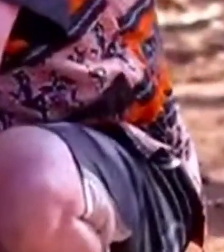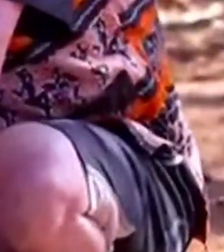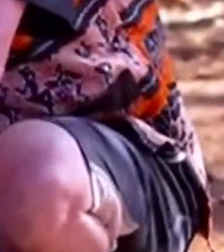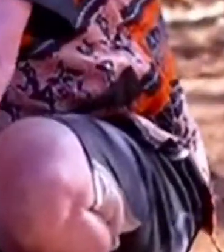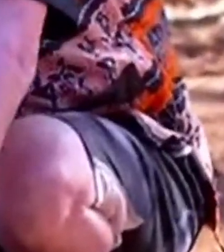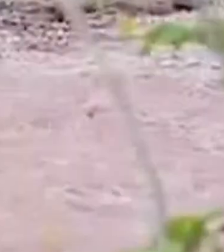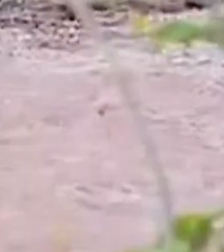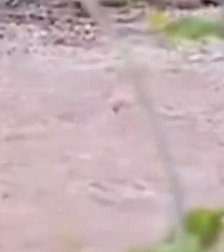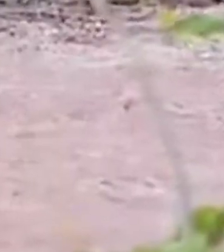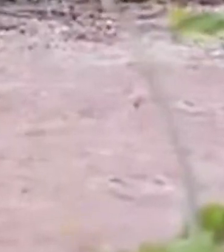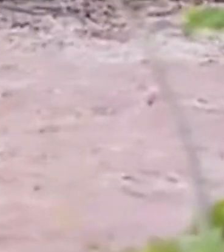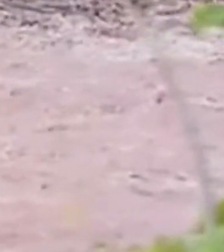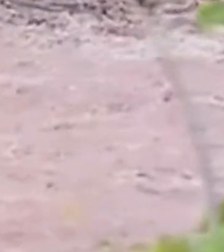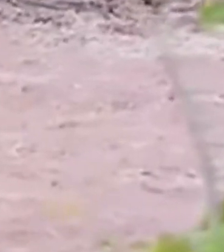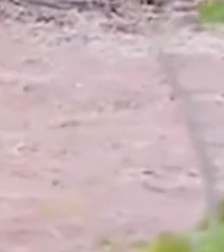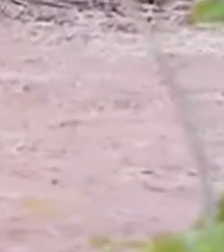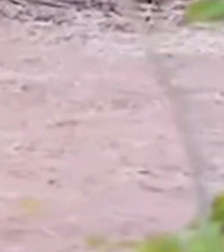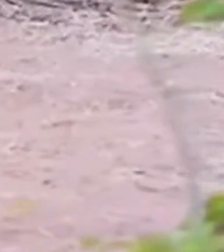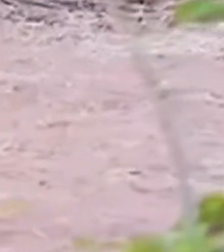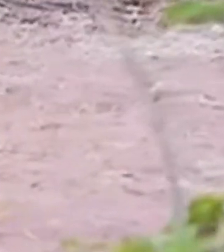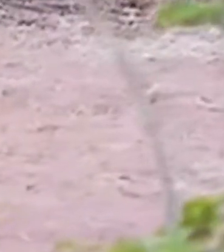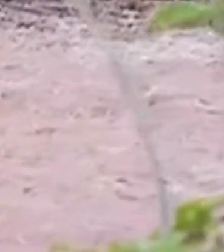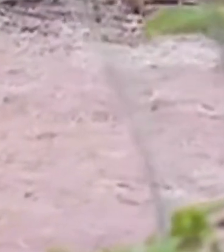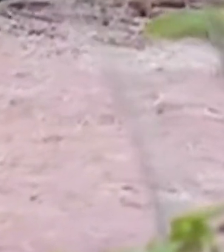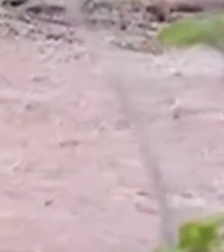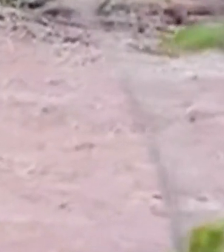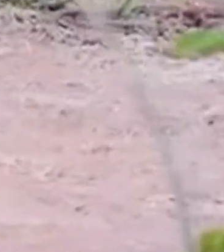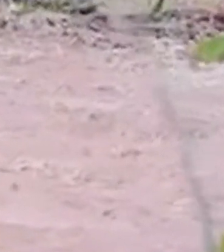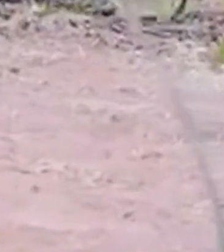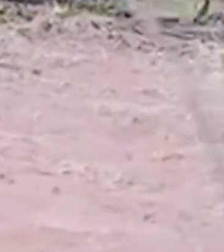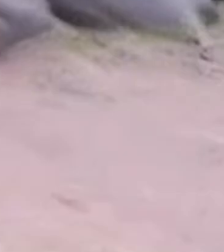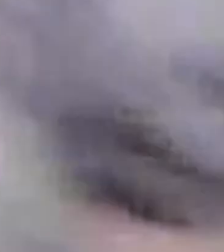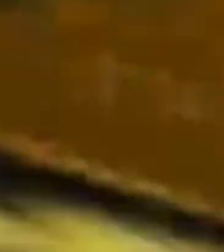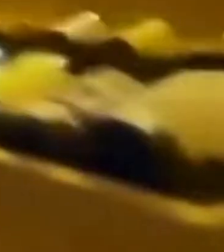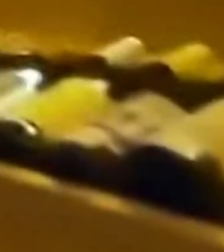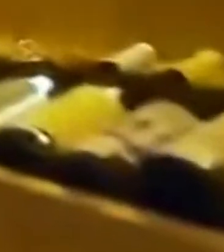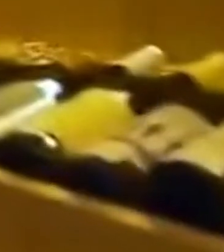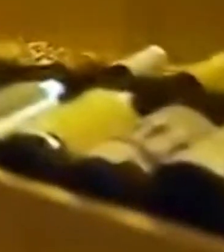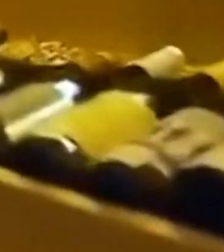Get to interact with the Big Five in their natural habitat.